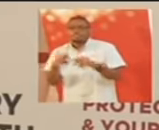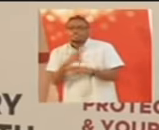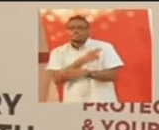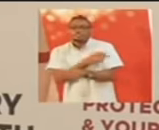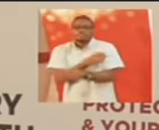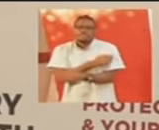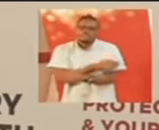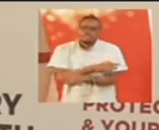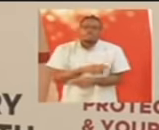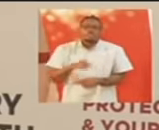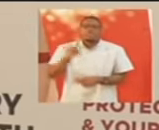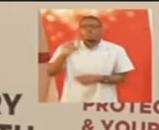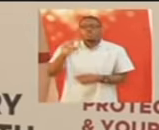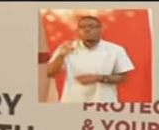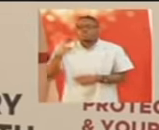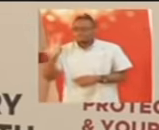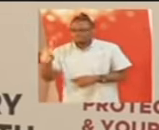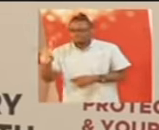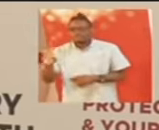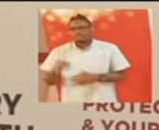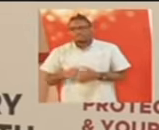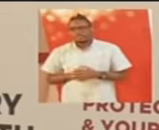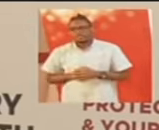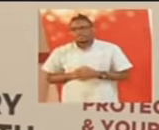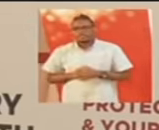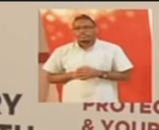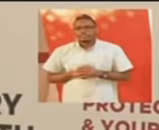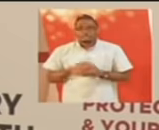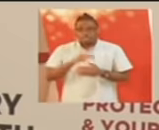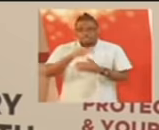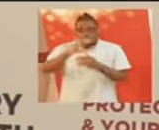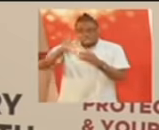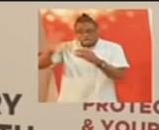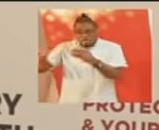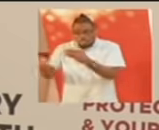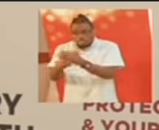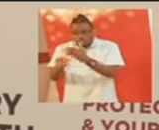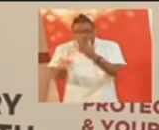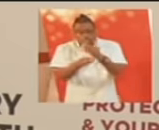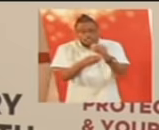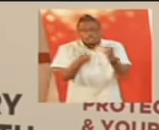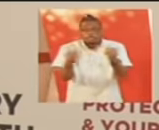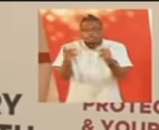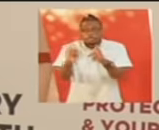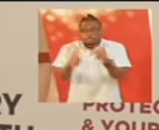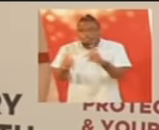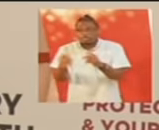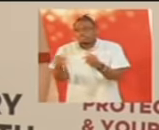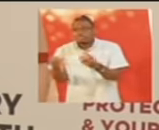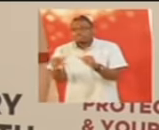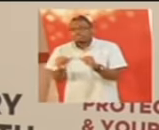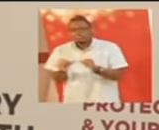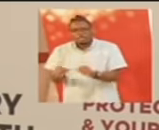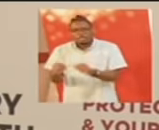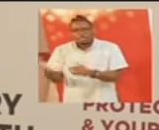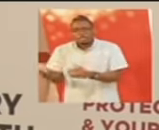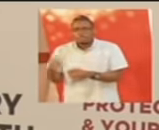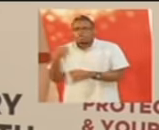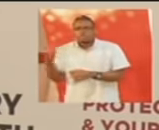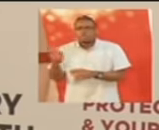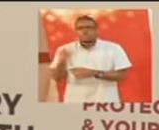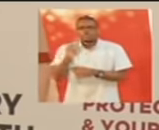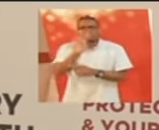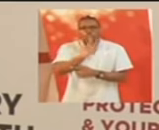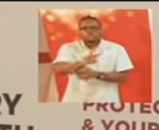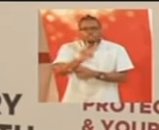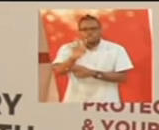hospital, and when we look cumulatively at the total occupancy of the parallel healthcare system, it is at 22%. The